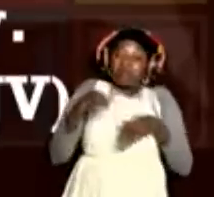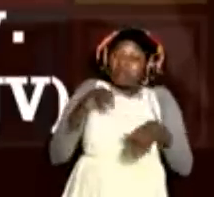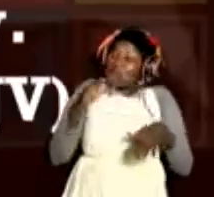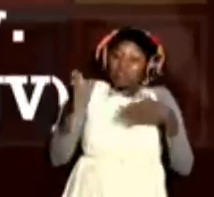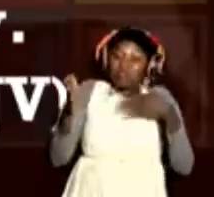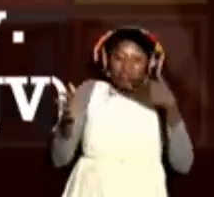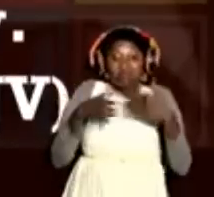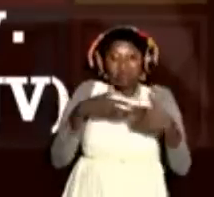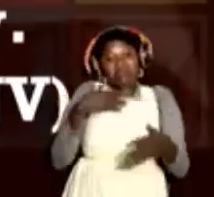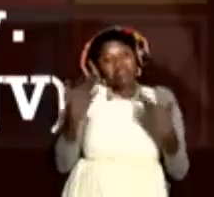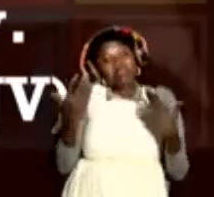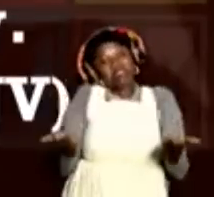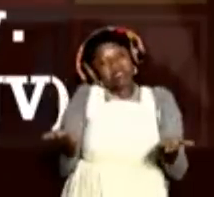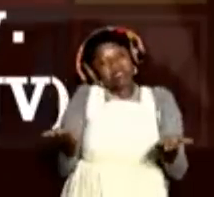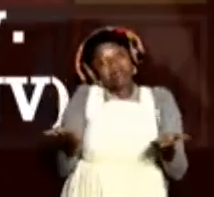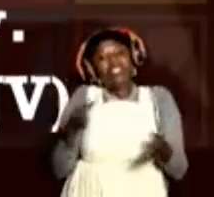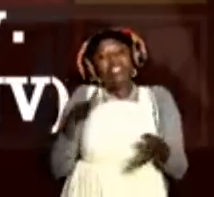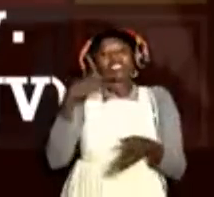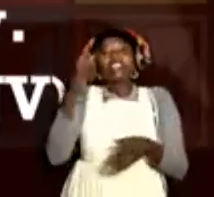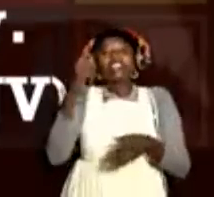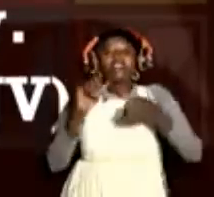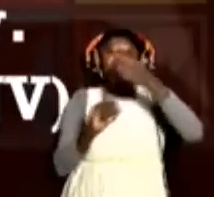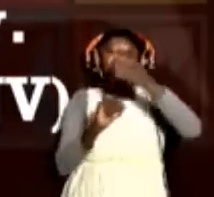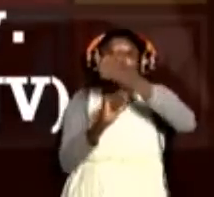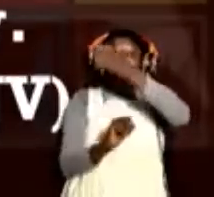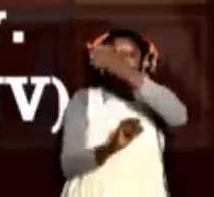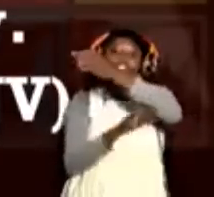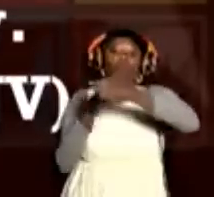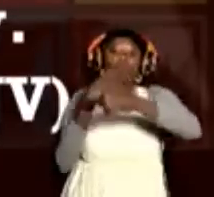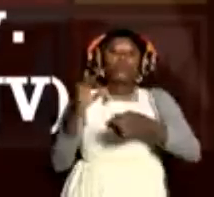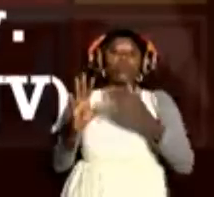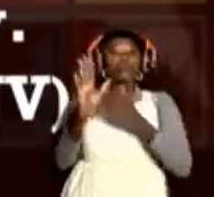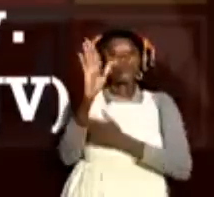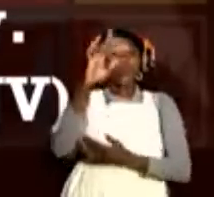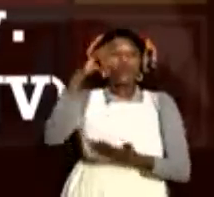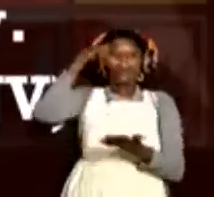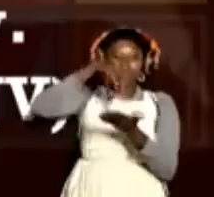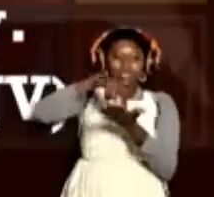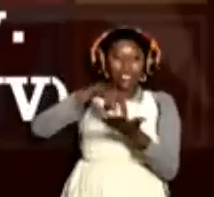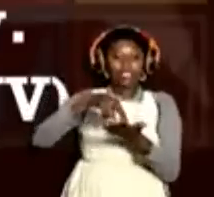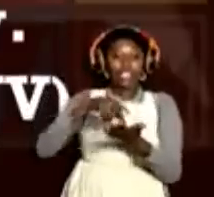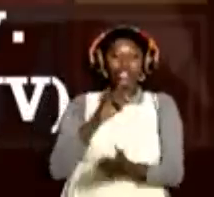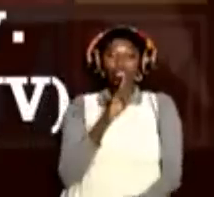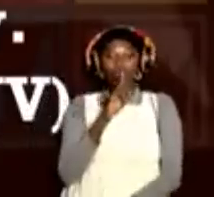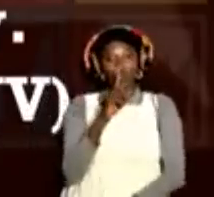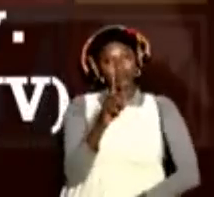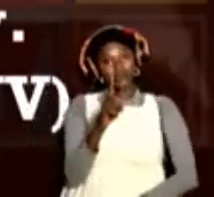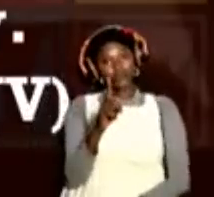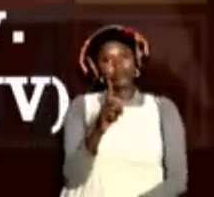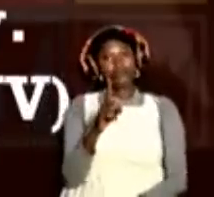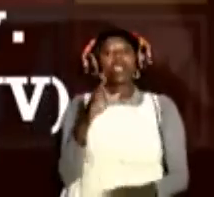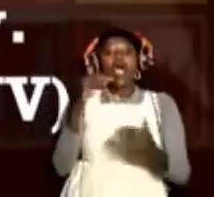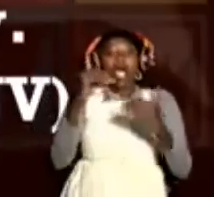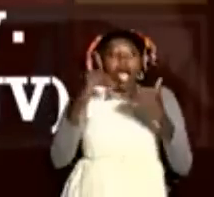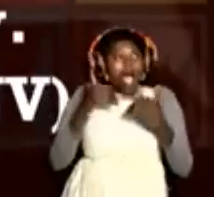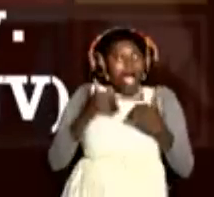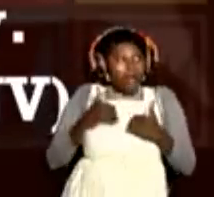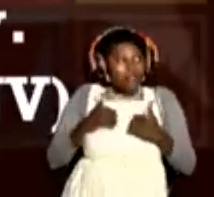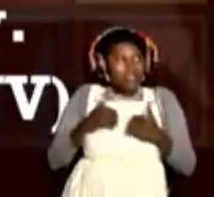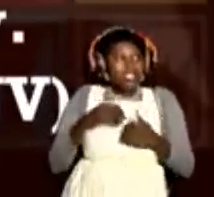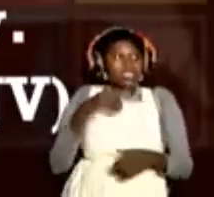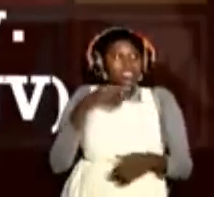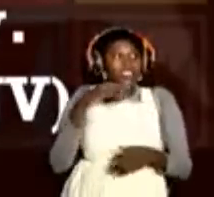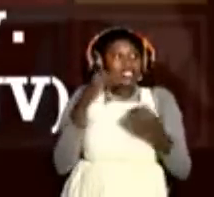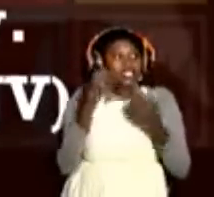nevertheless, the foundation of God standeth sure, having this